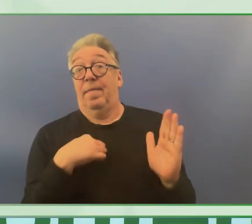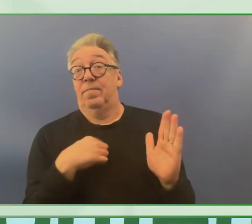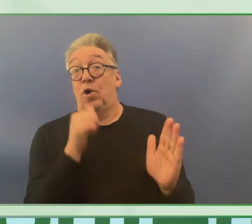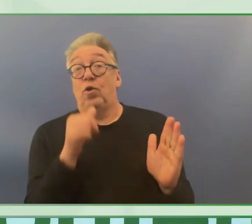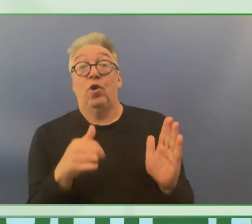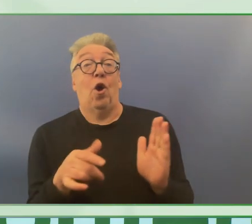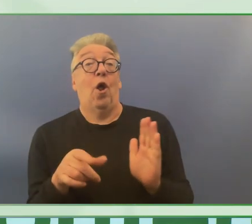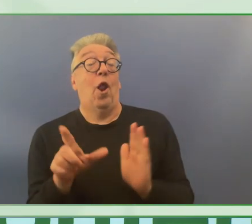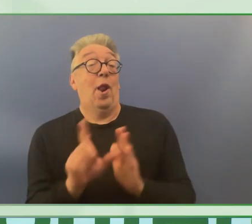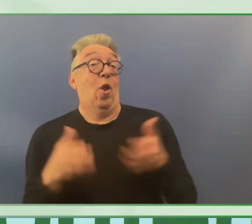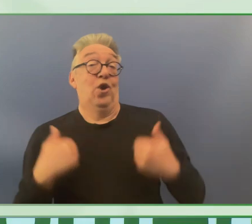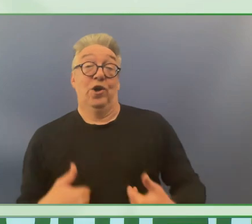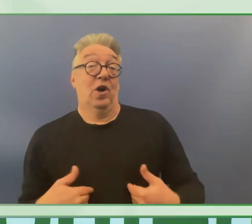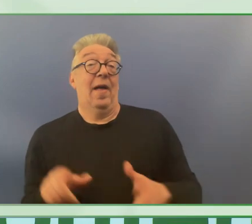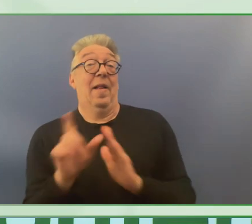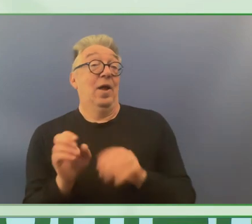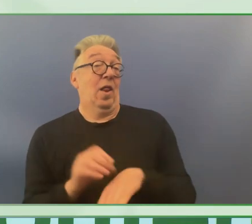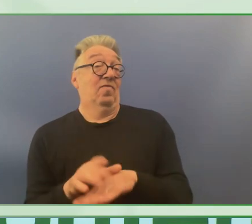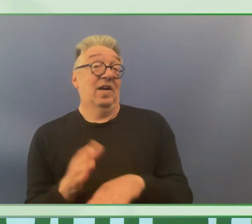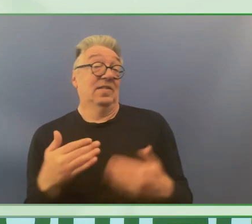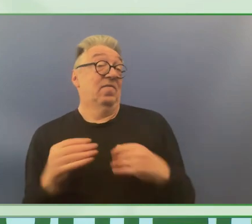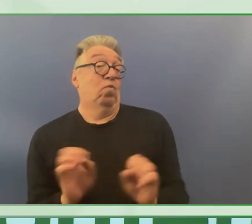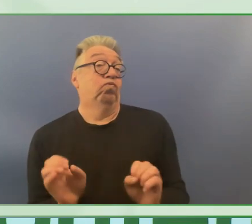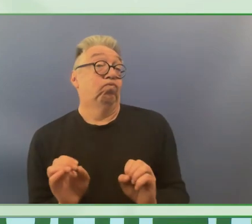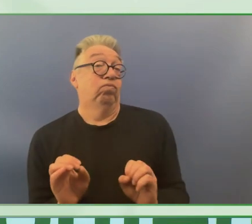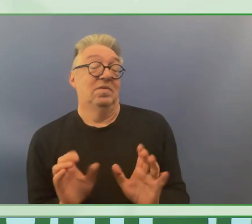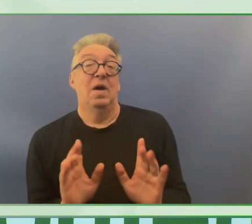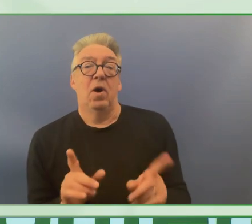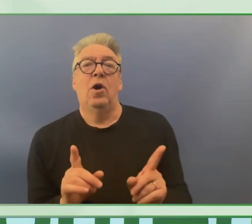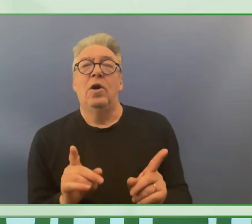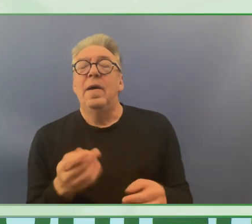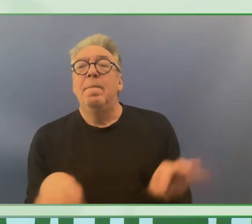advice, but I think it's really important to be aware of